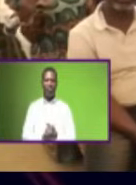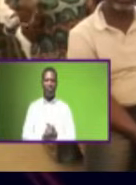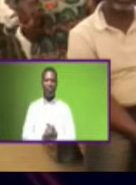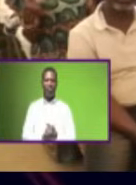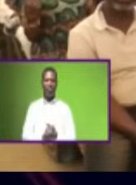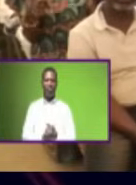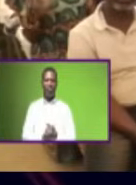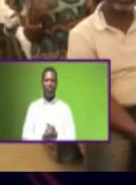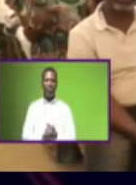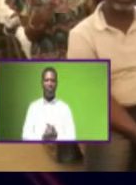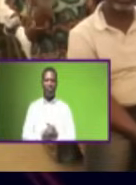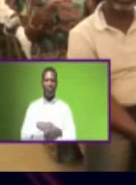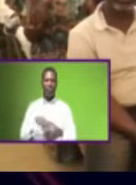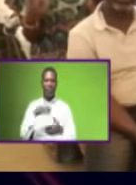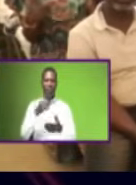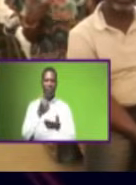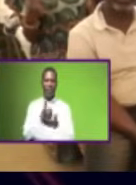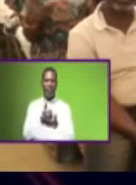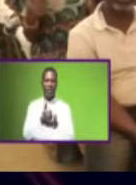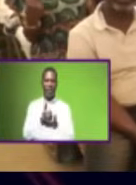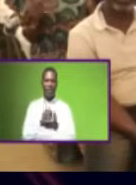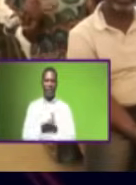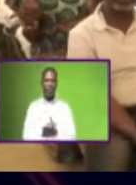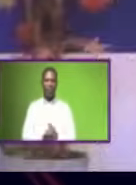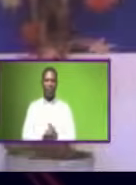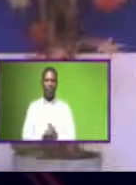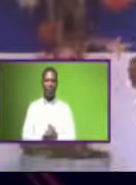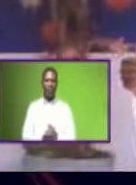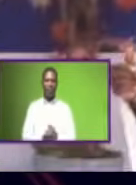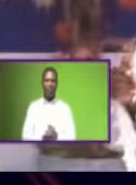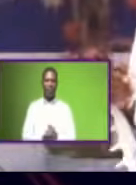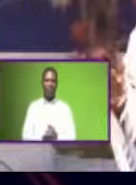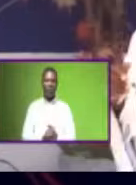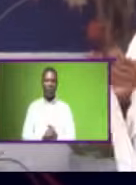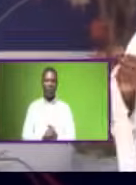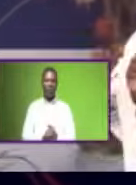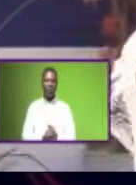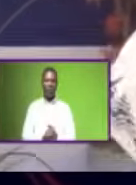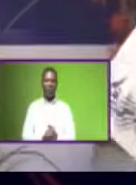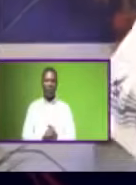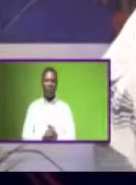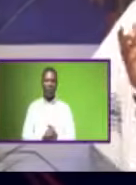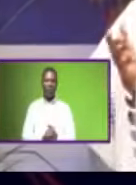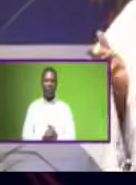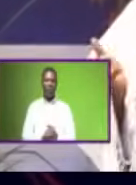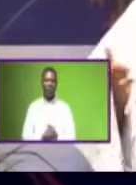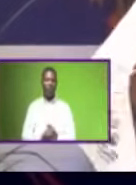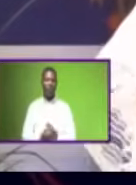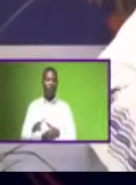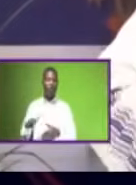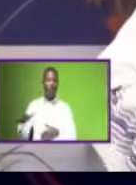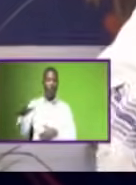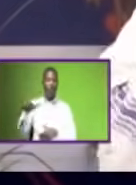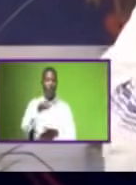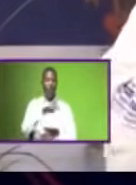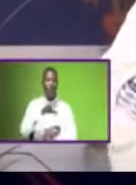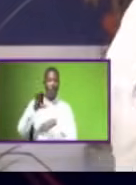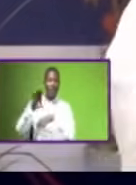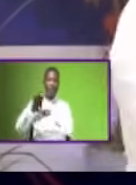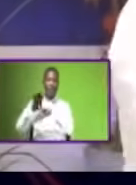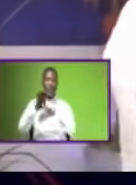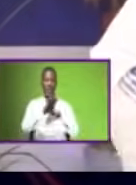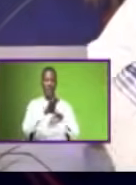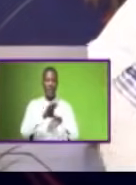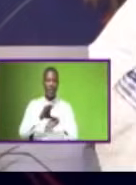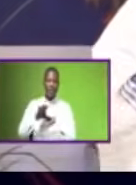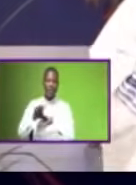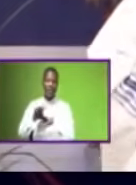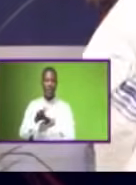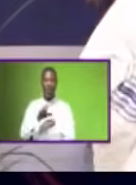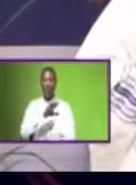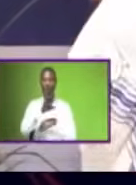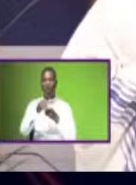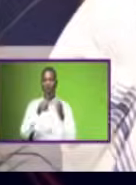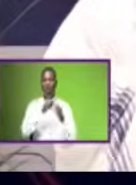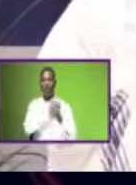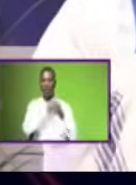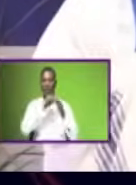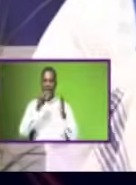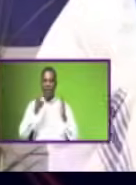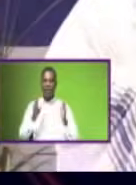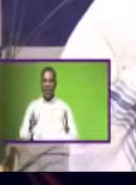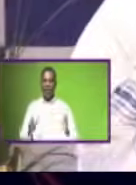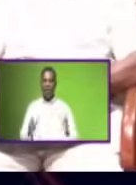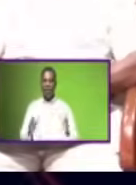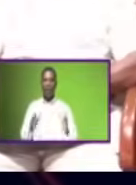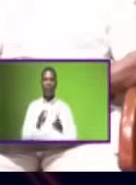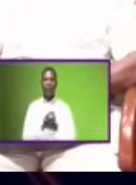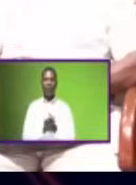it. Amen. Amen. And so for what we are singing now, Christ actually did for you.